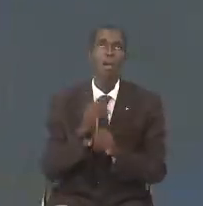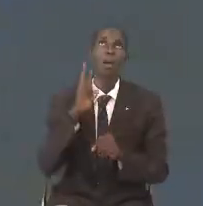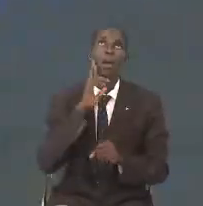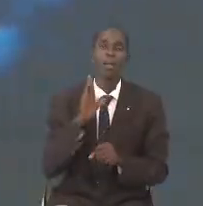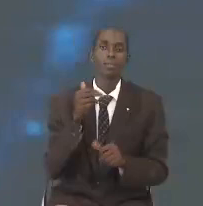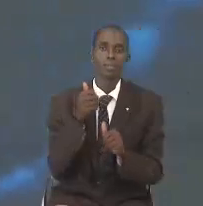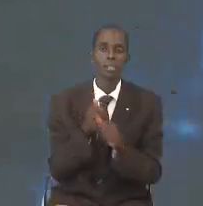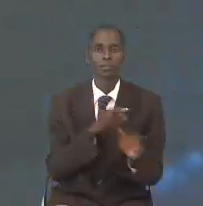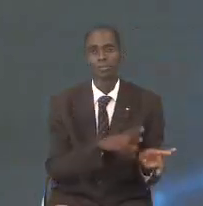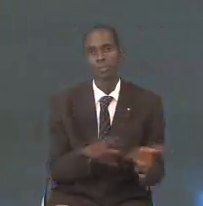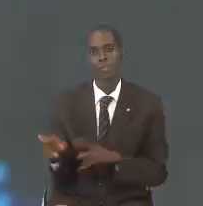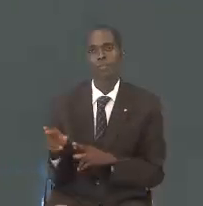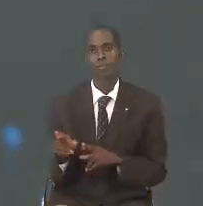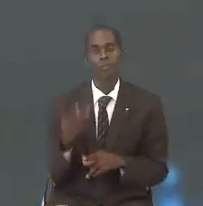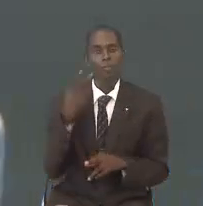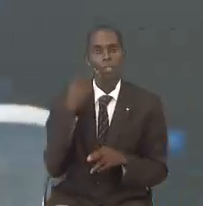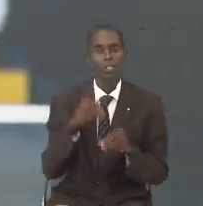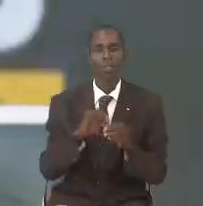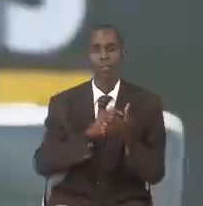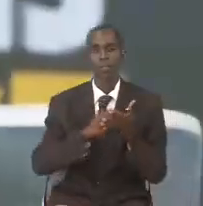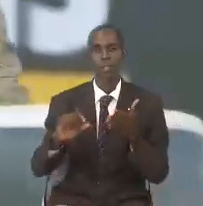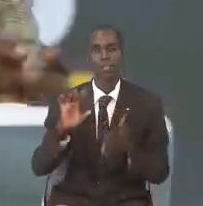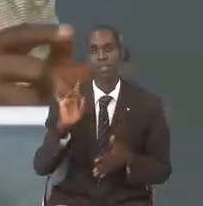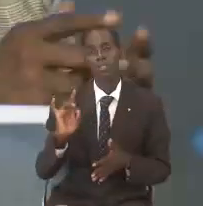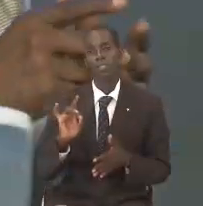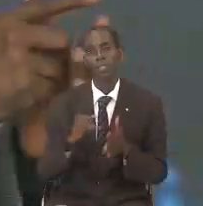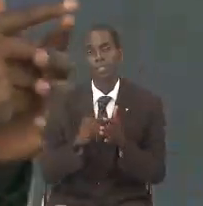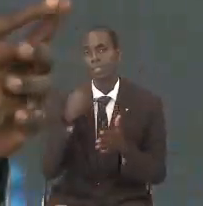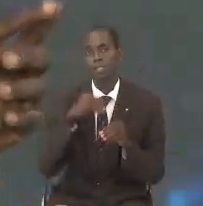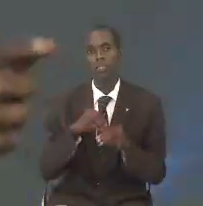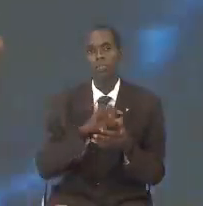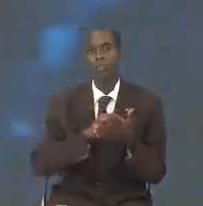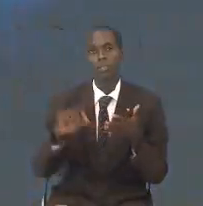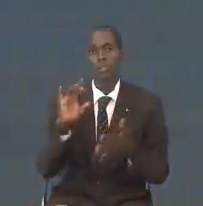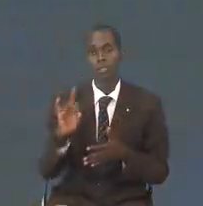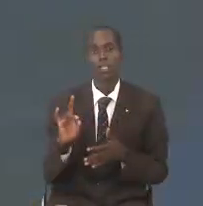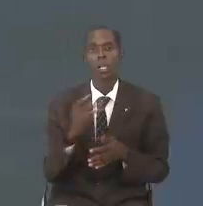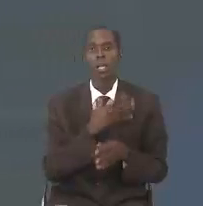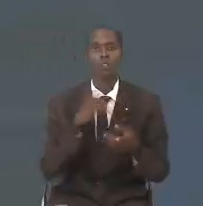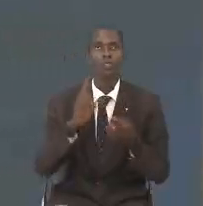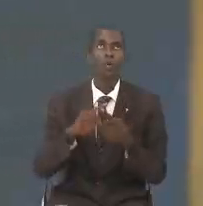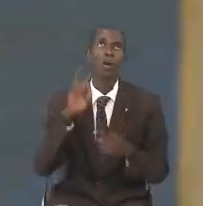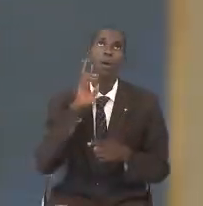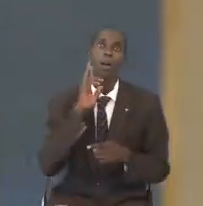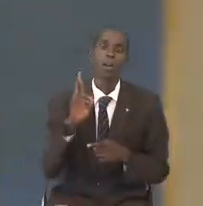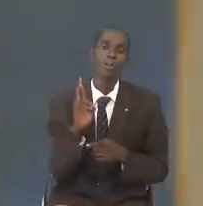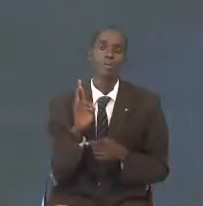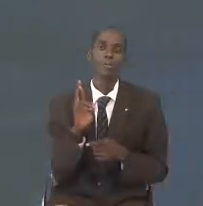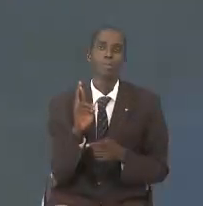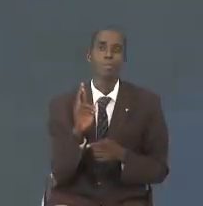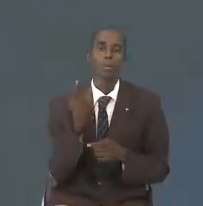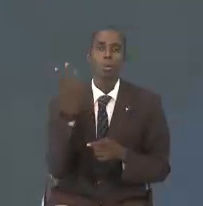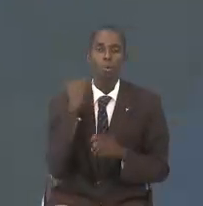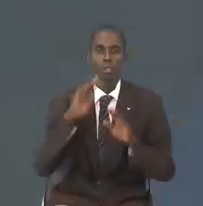at verse 8. In verse 8 it says, And to her was